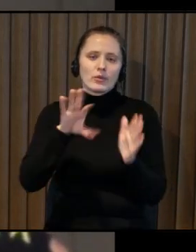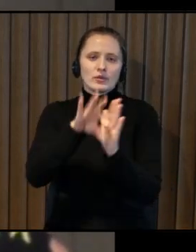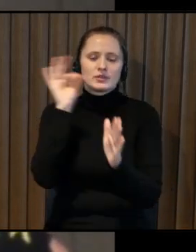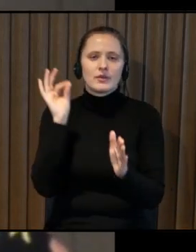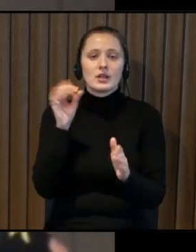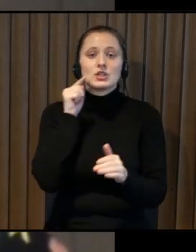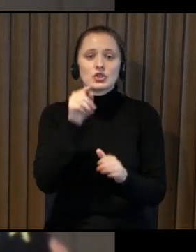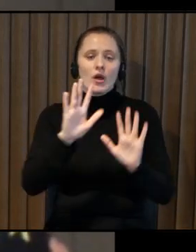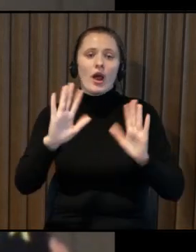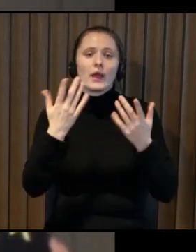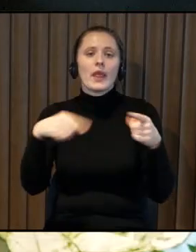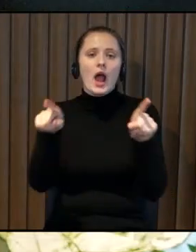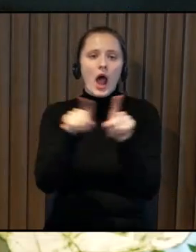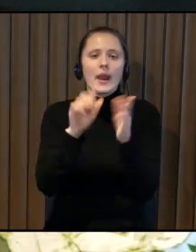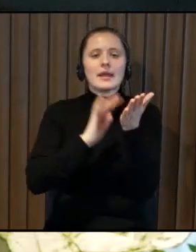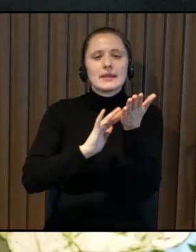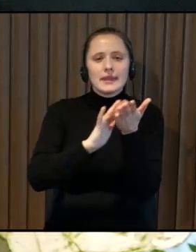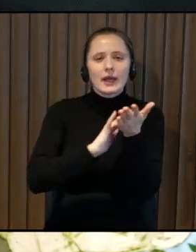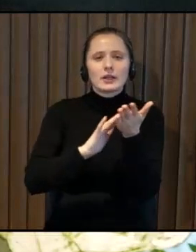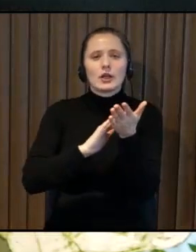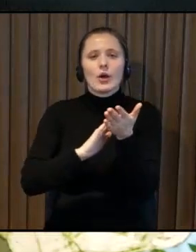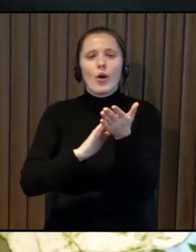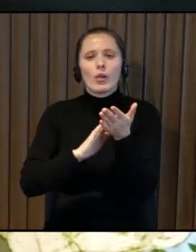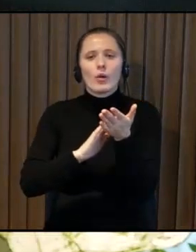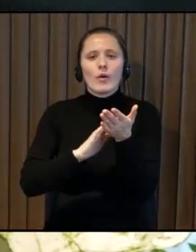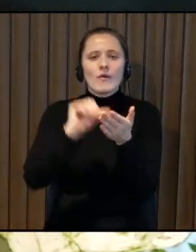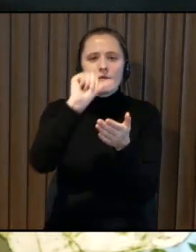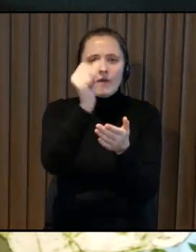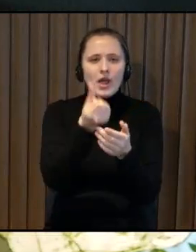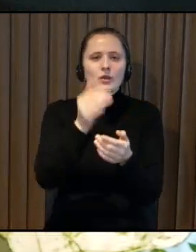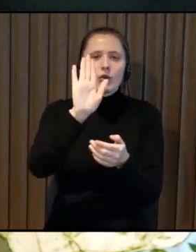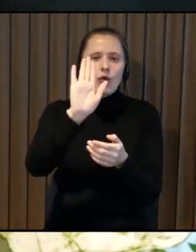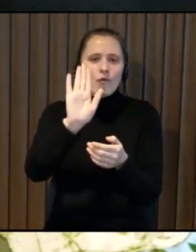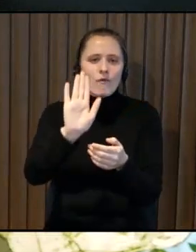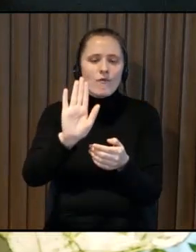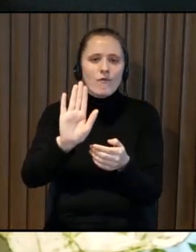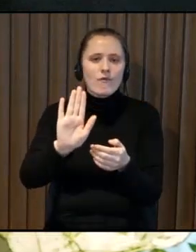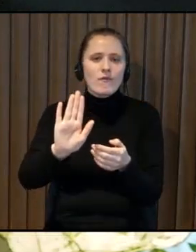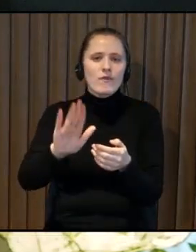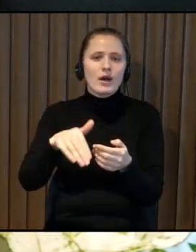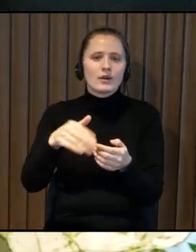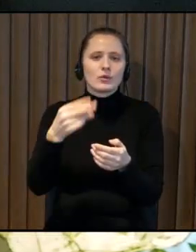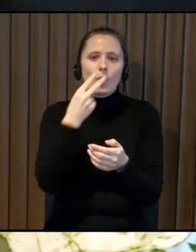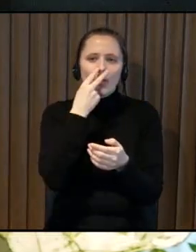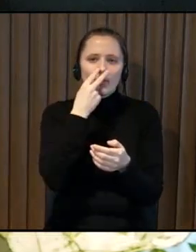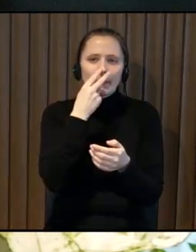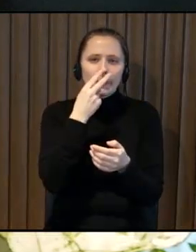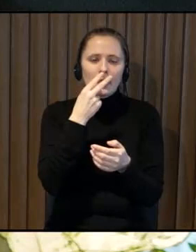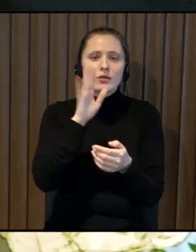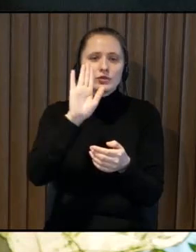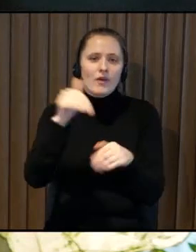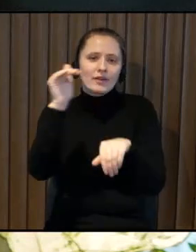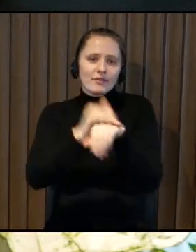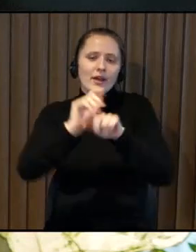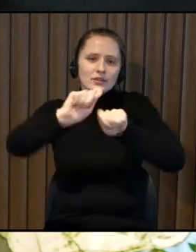take this way. Yes, in this case, talking about this tactile approach for a person who